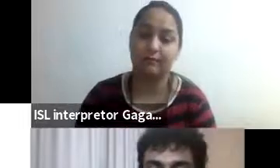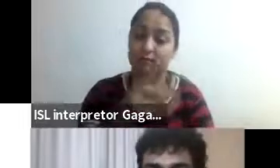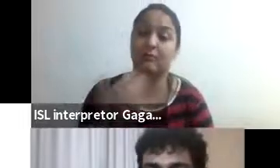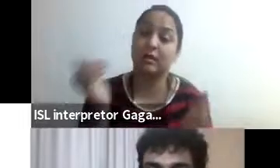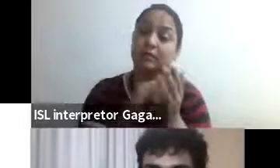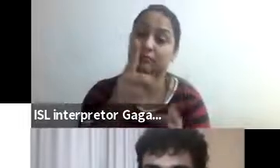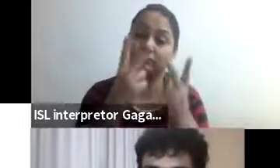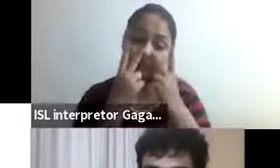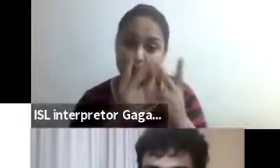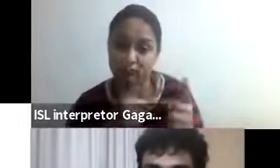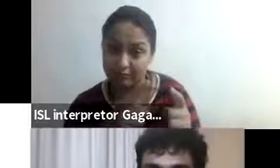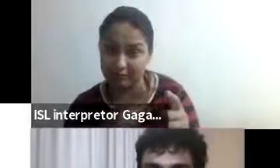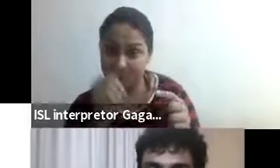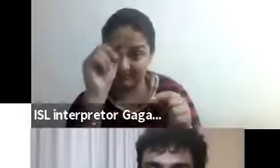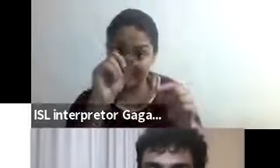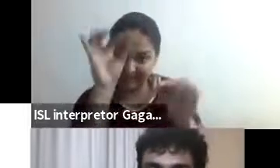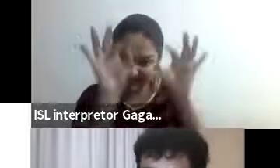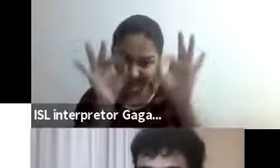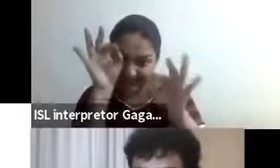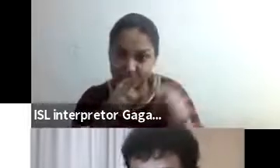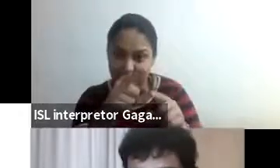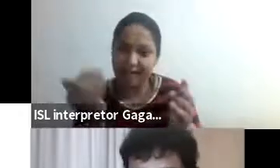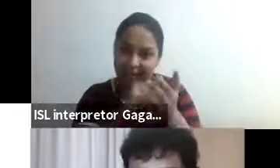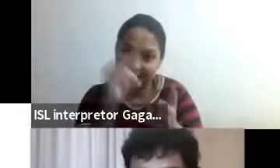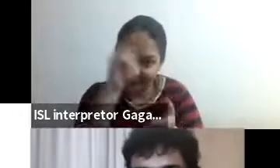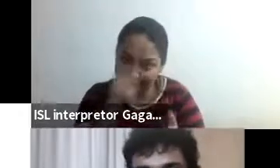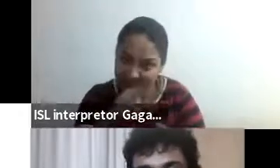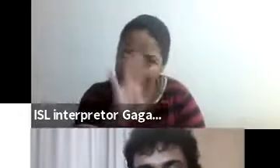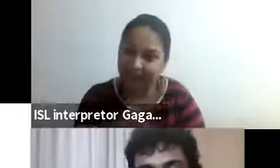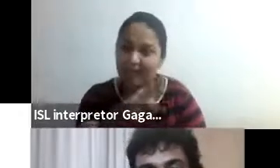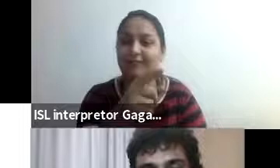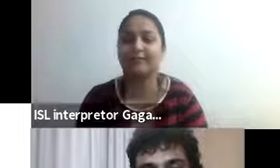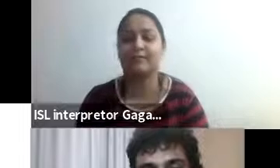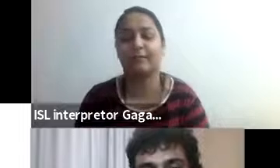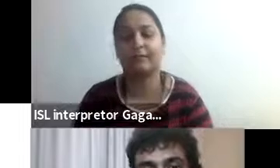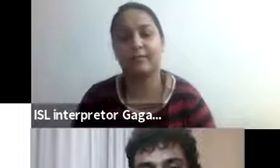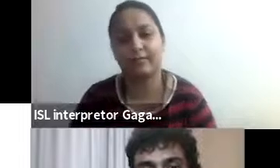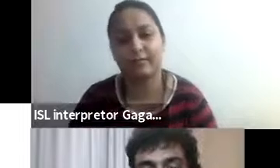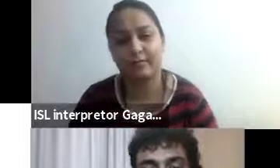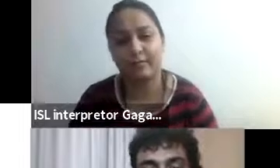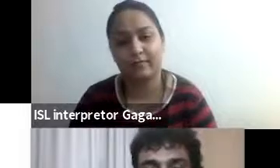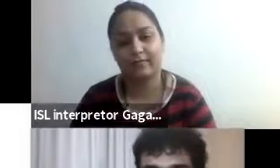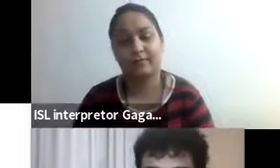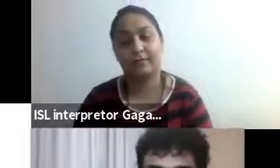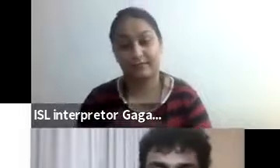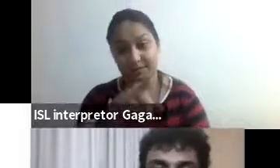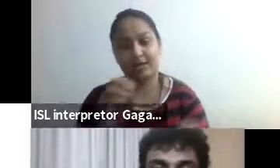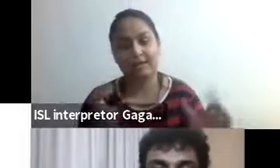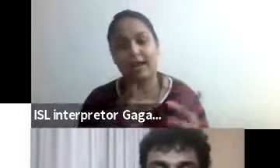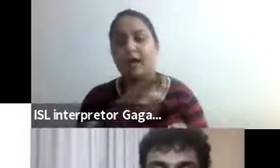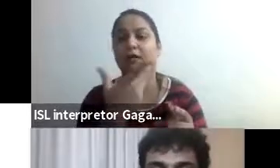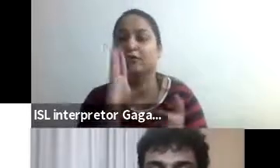that the motif is repeated, and that is the composition. But here she started to use